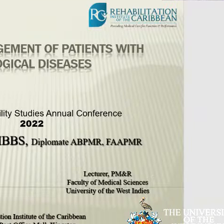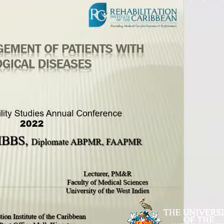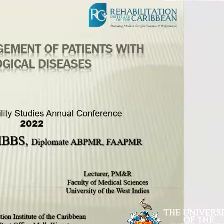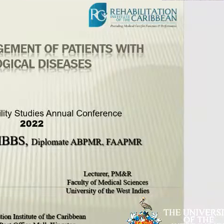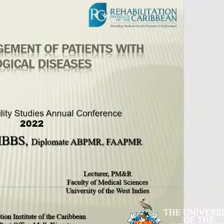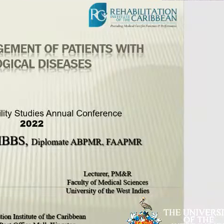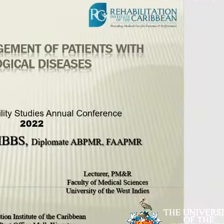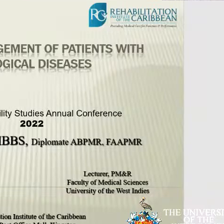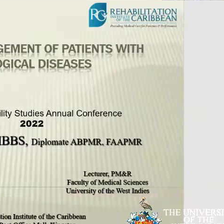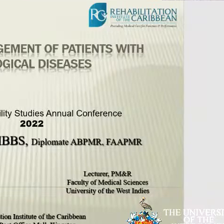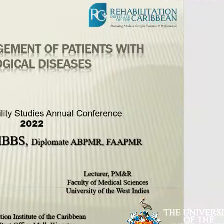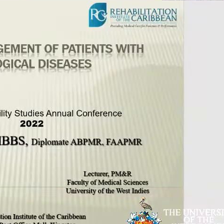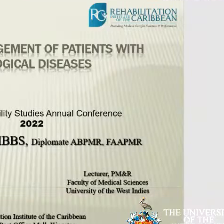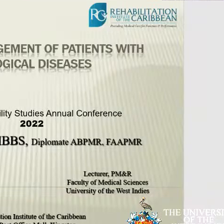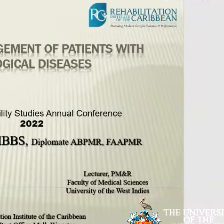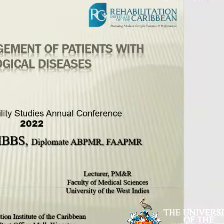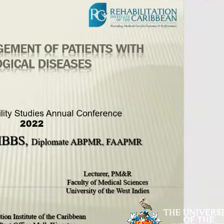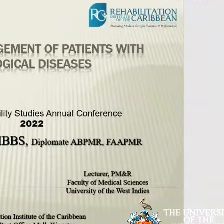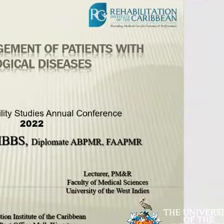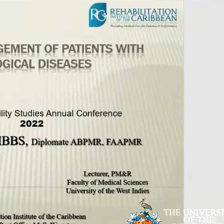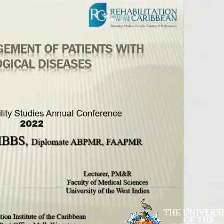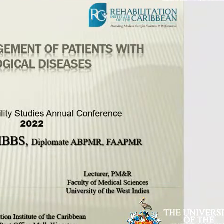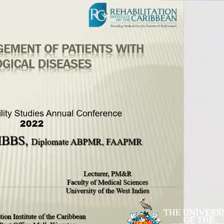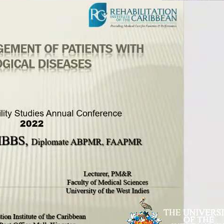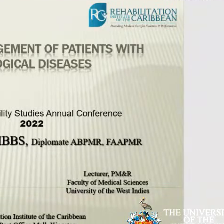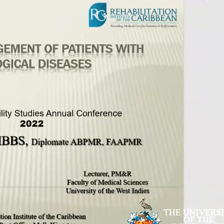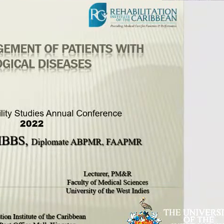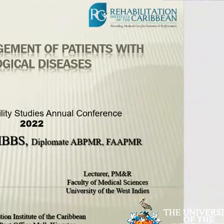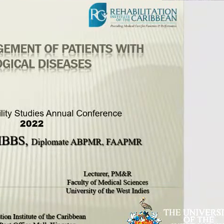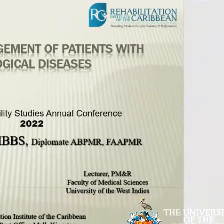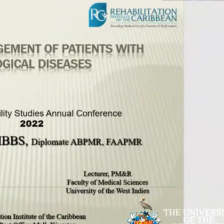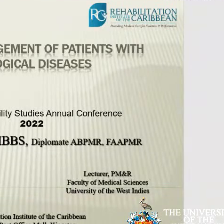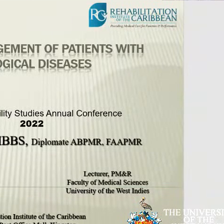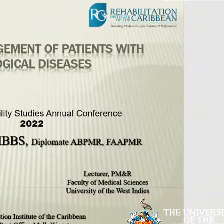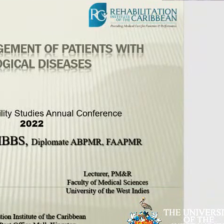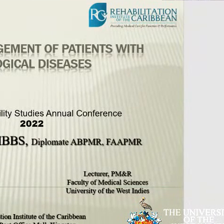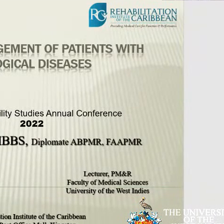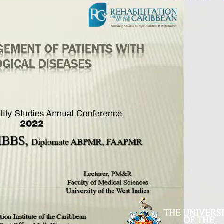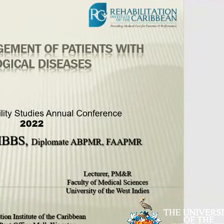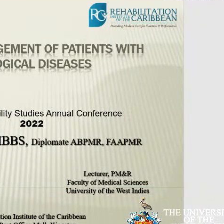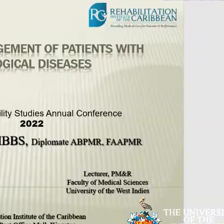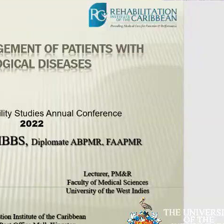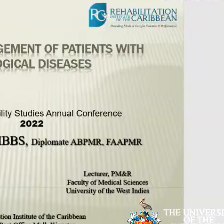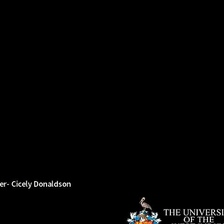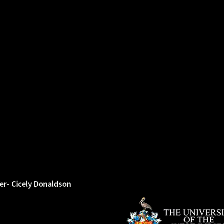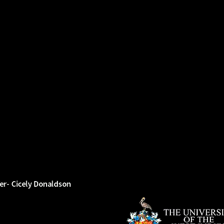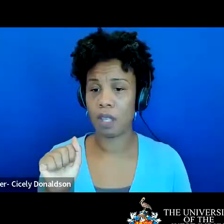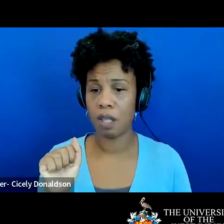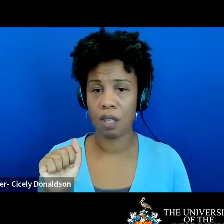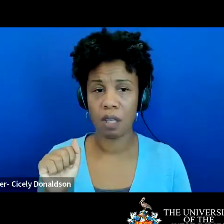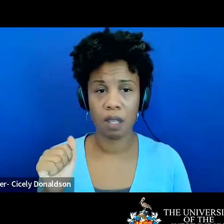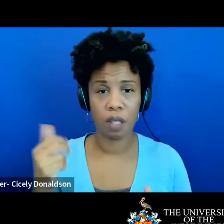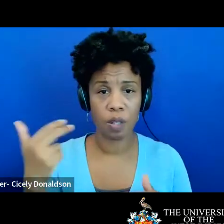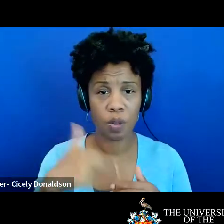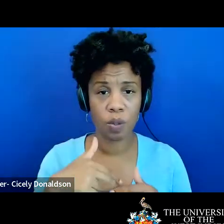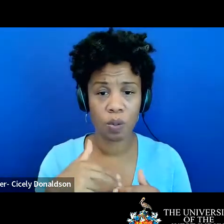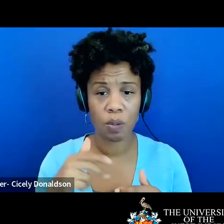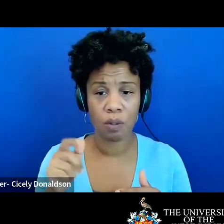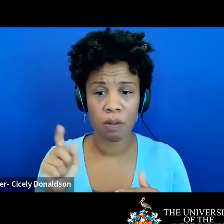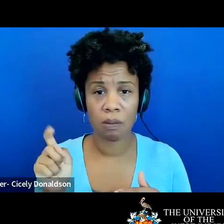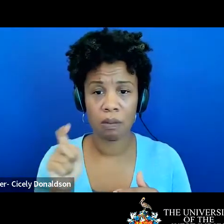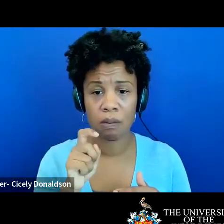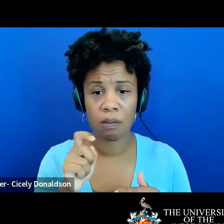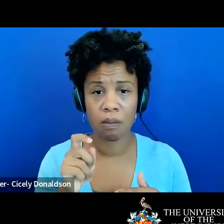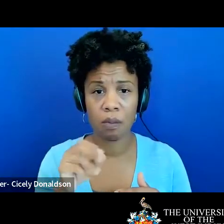Dr. Teresa is in, perhaps we could go to her. Is she? I think the last time I'm told she wasn't here as yet.